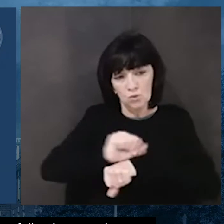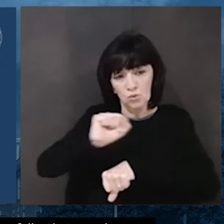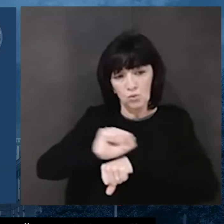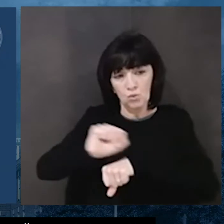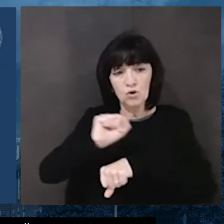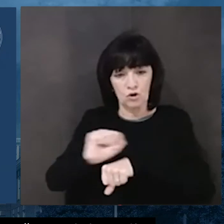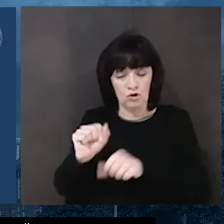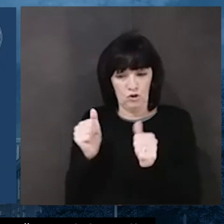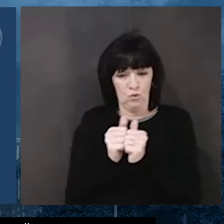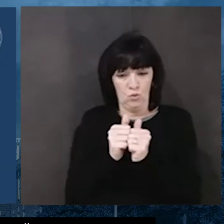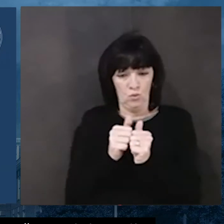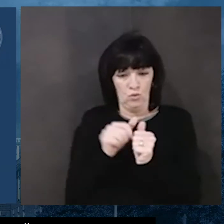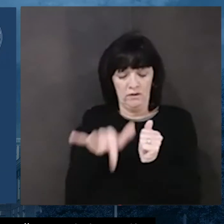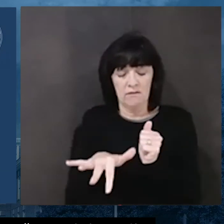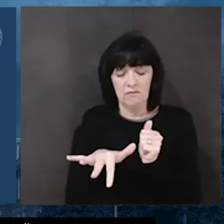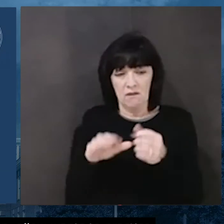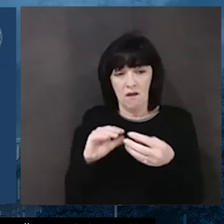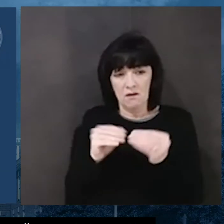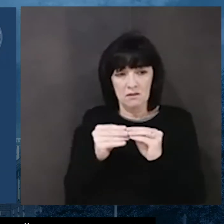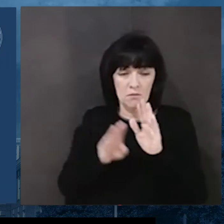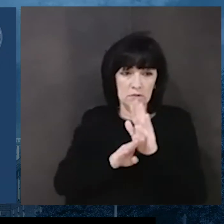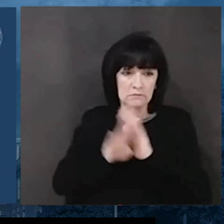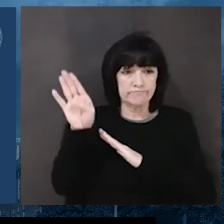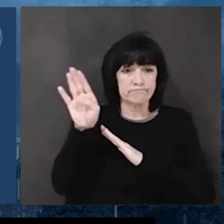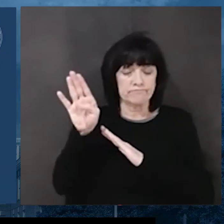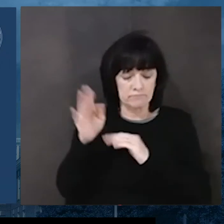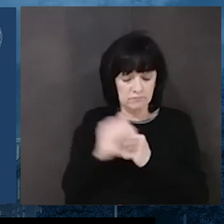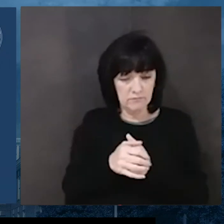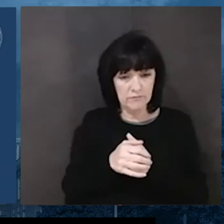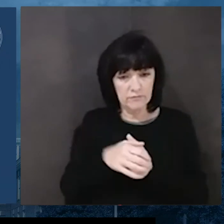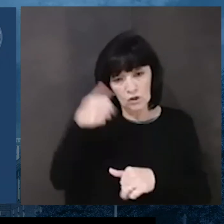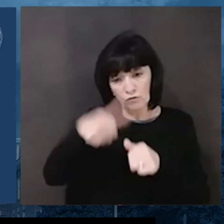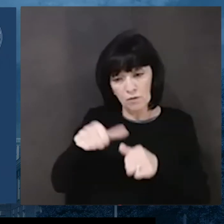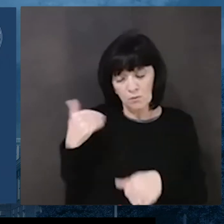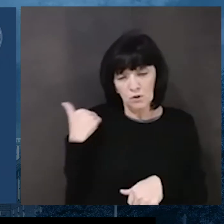that surge. We've also talked about, you may remember back in the spring,